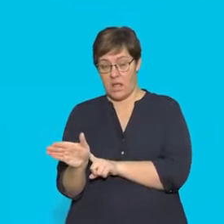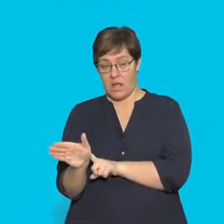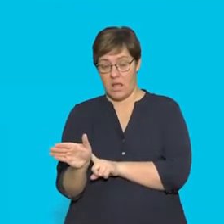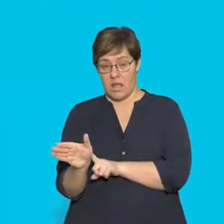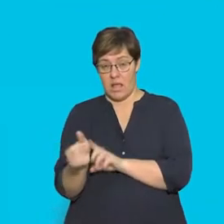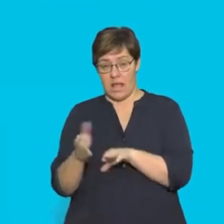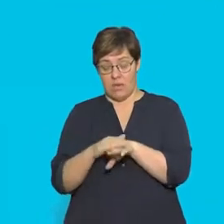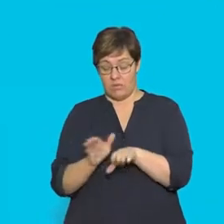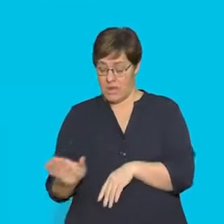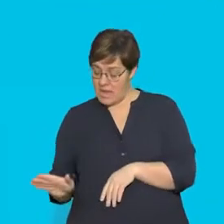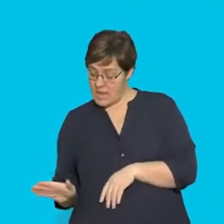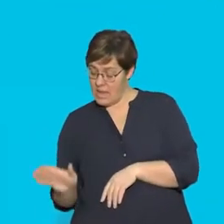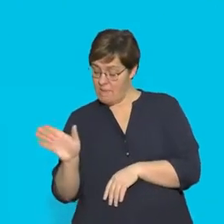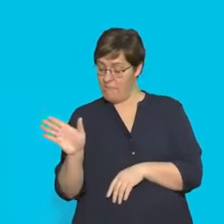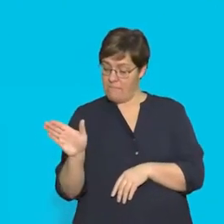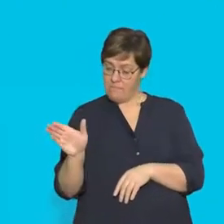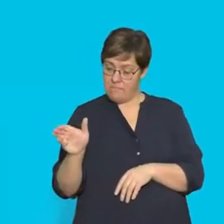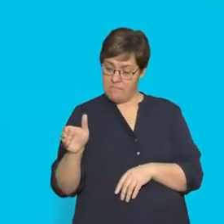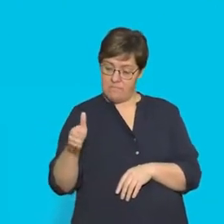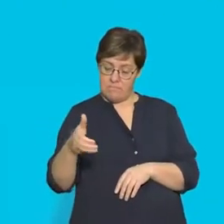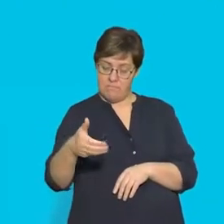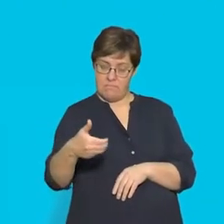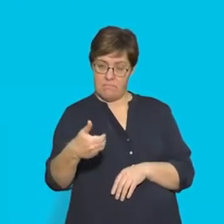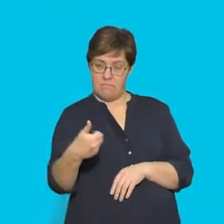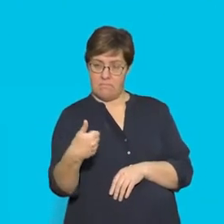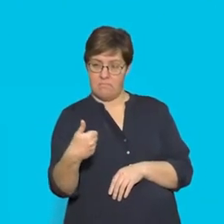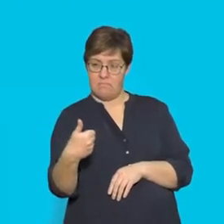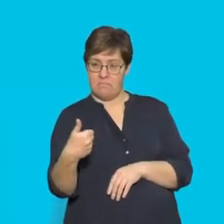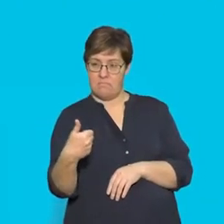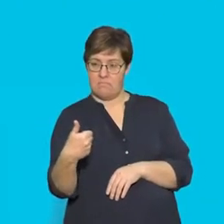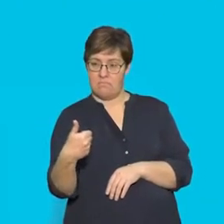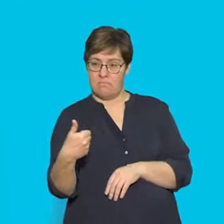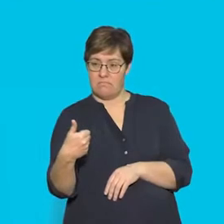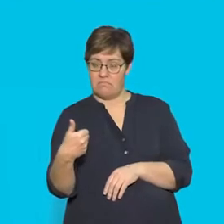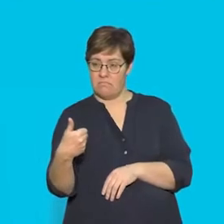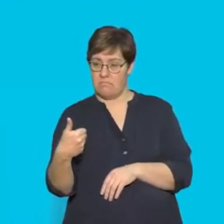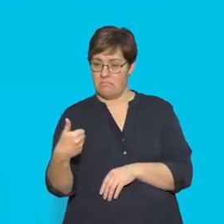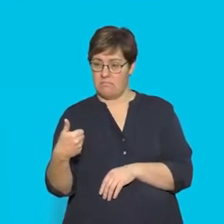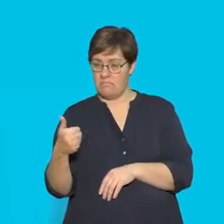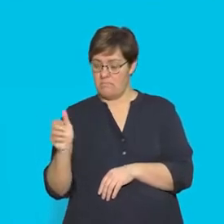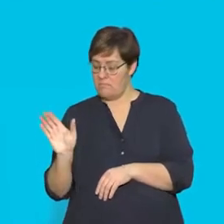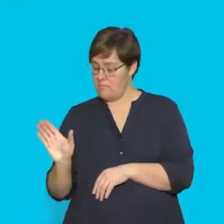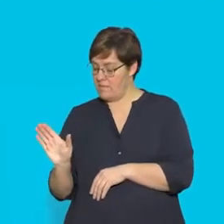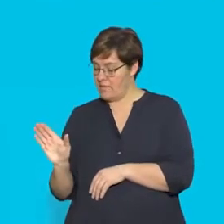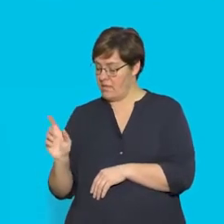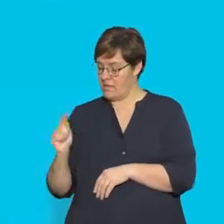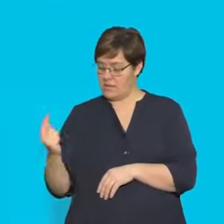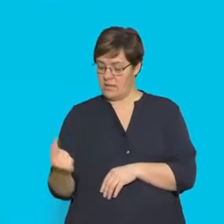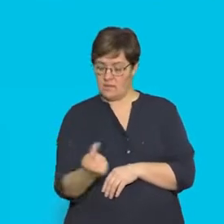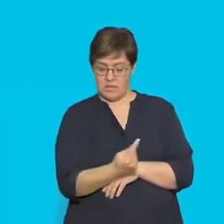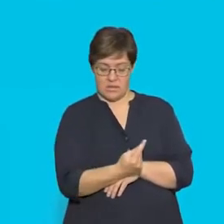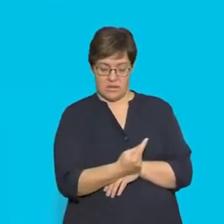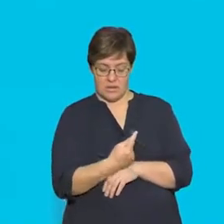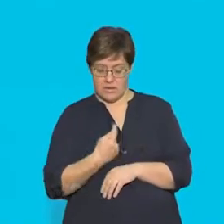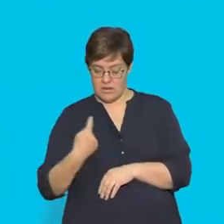direction of the current. It tells me the current is going up. The field lines are going into the